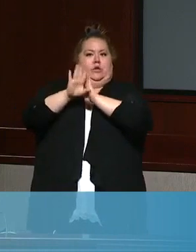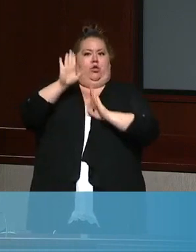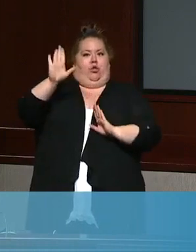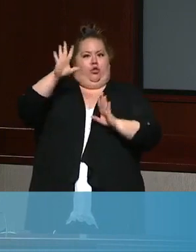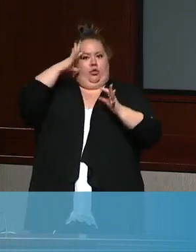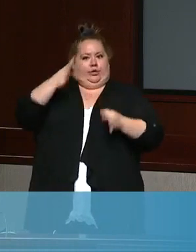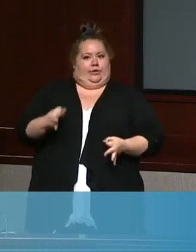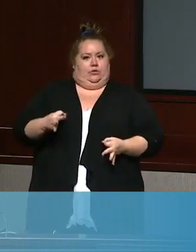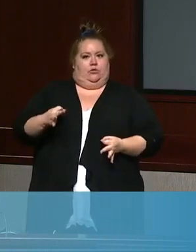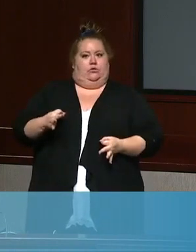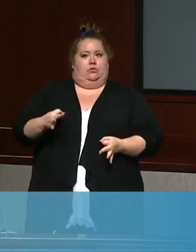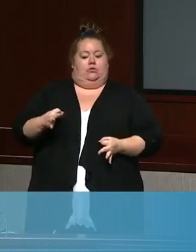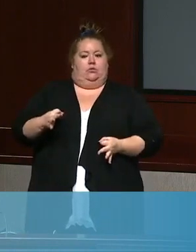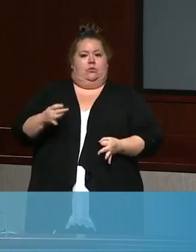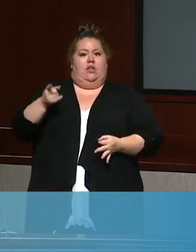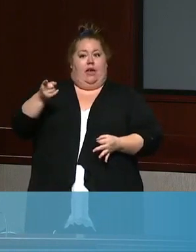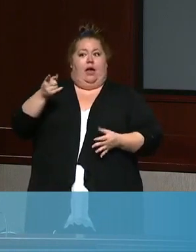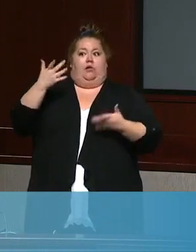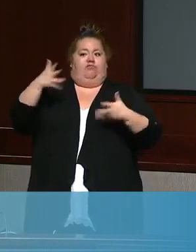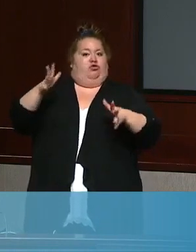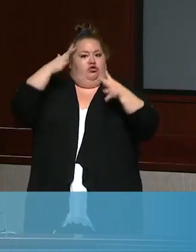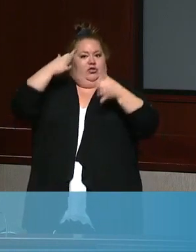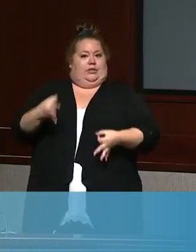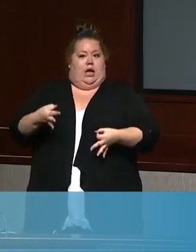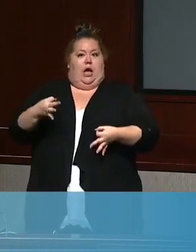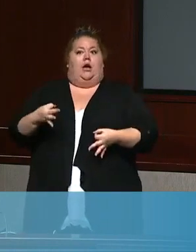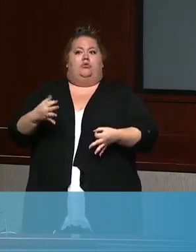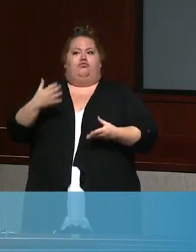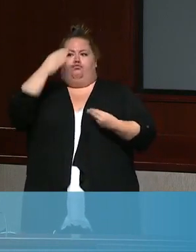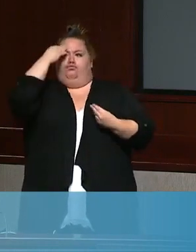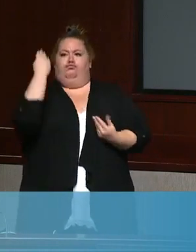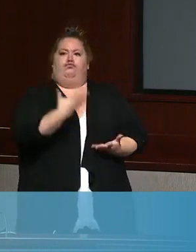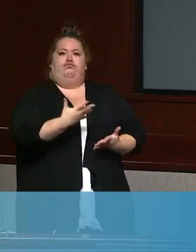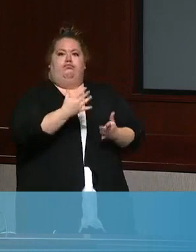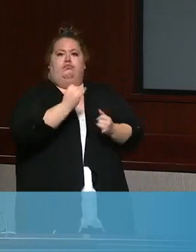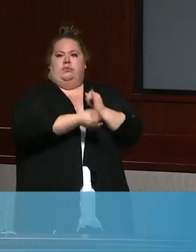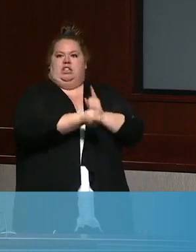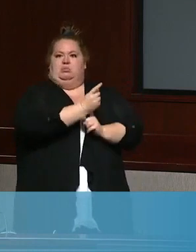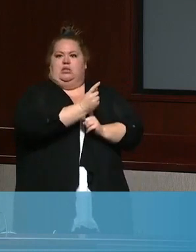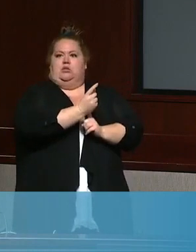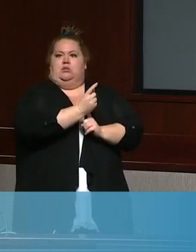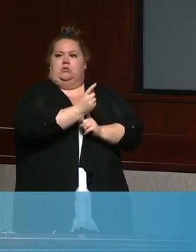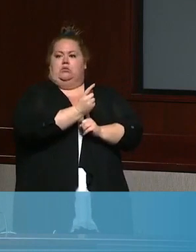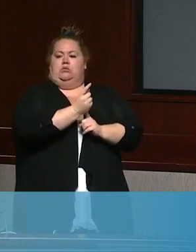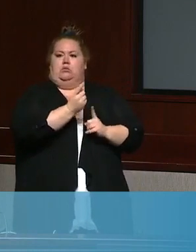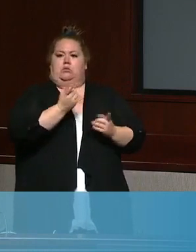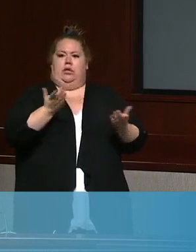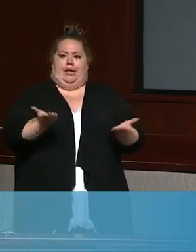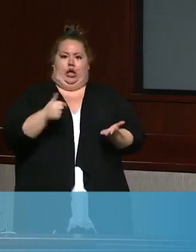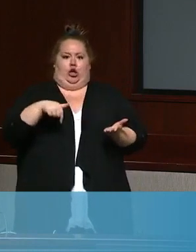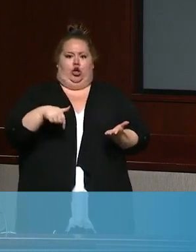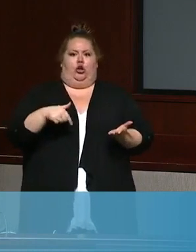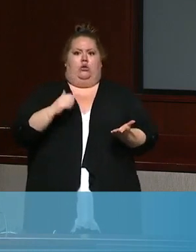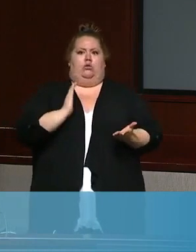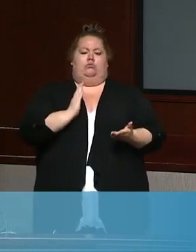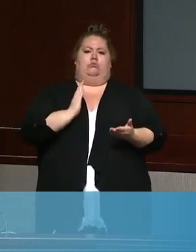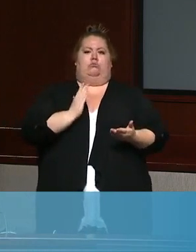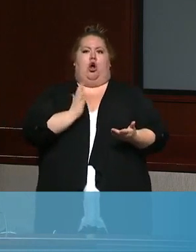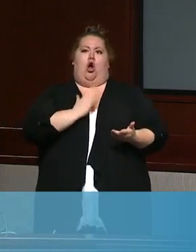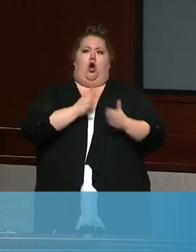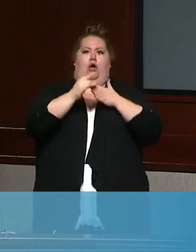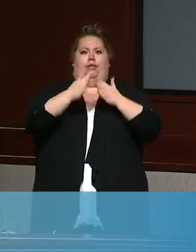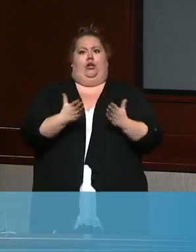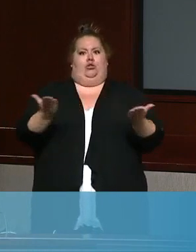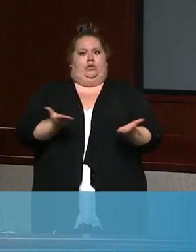and then they're letting all of us know, and all of our public health officials, all of us county leaders know just hours before they